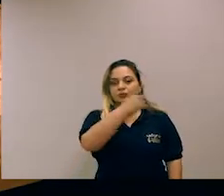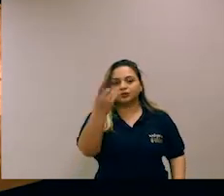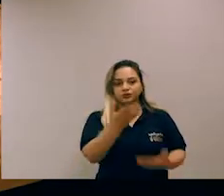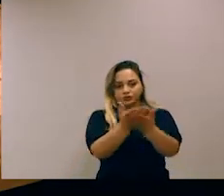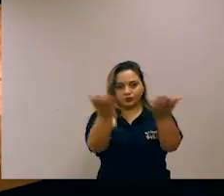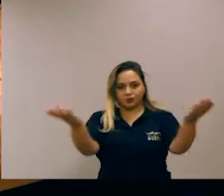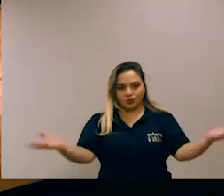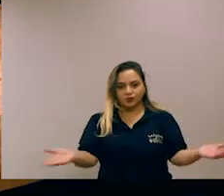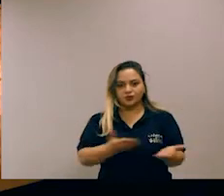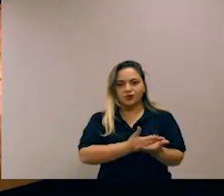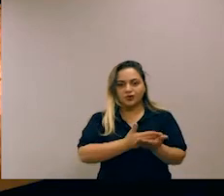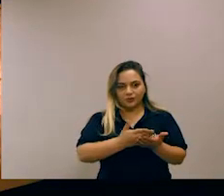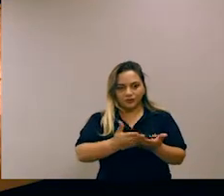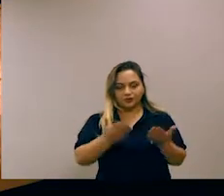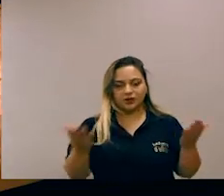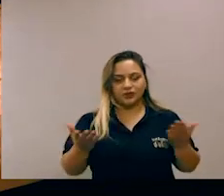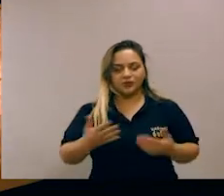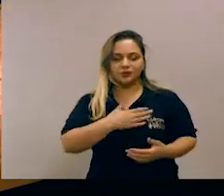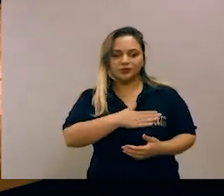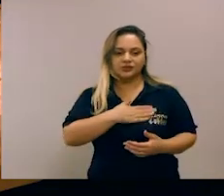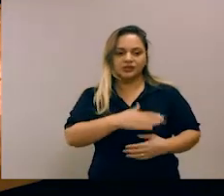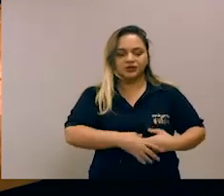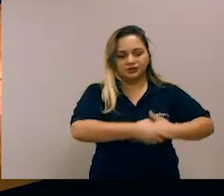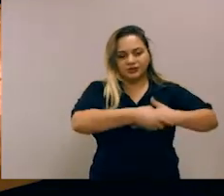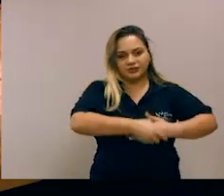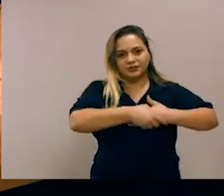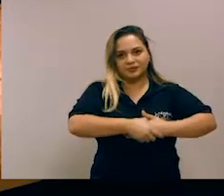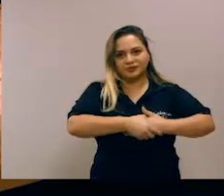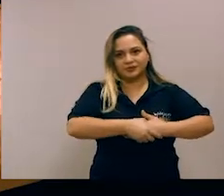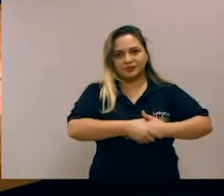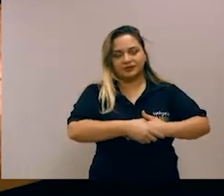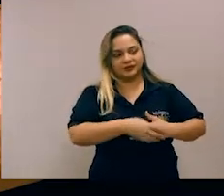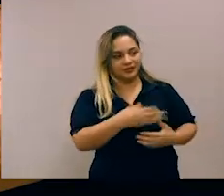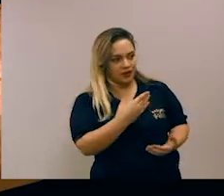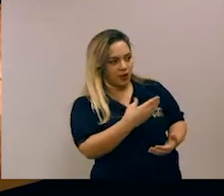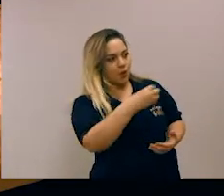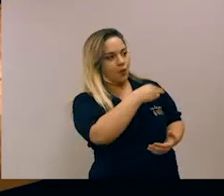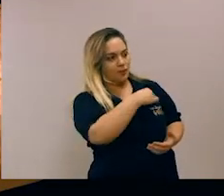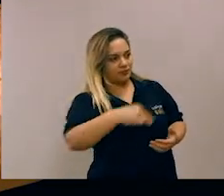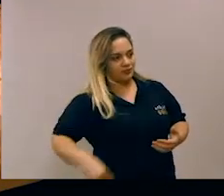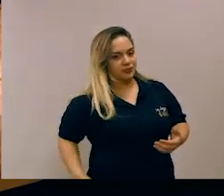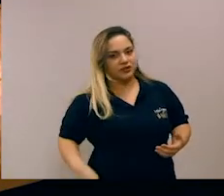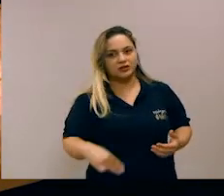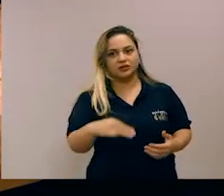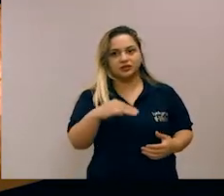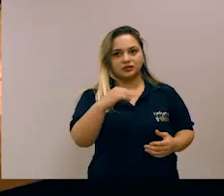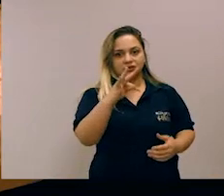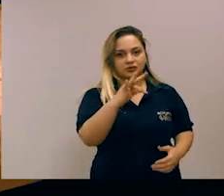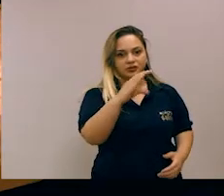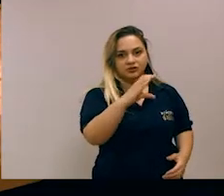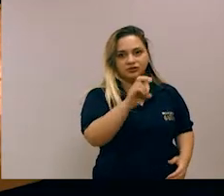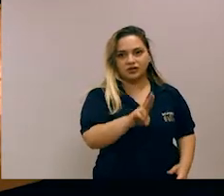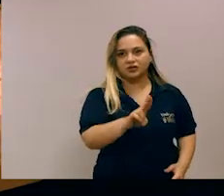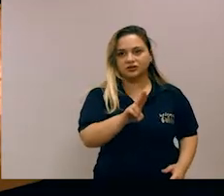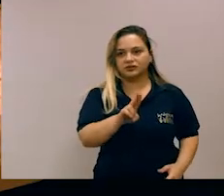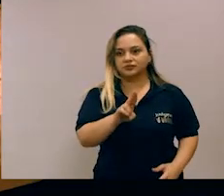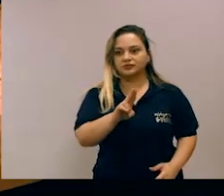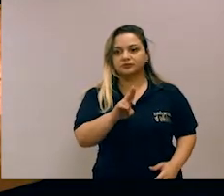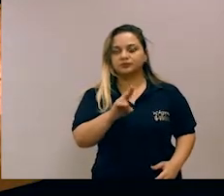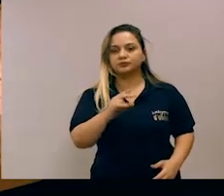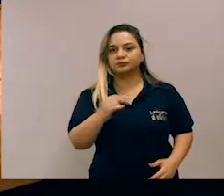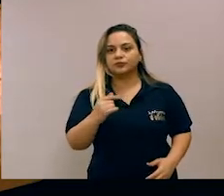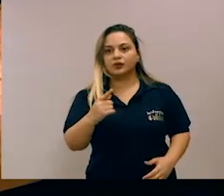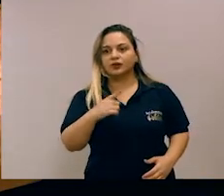Good morning, ladies and gentlemen. First of all, I would like to greet Your Excellency, the President of the